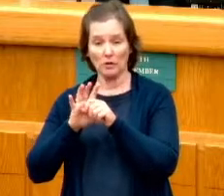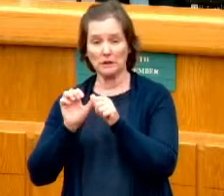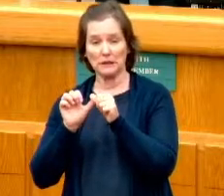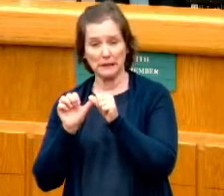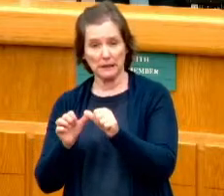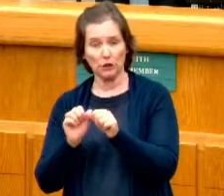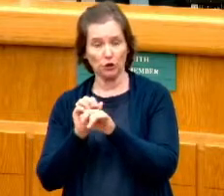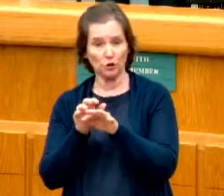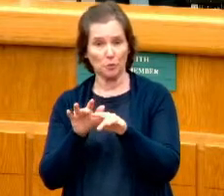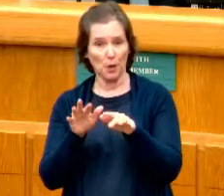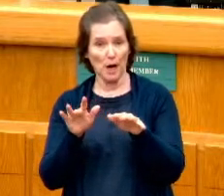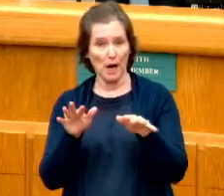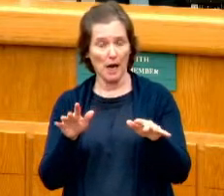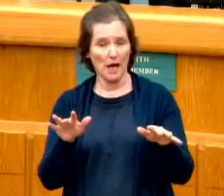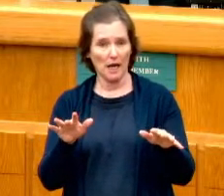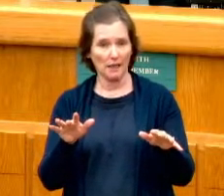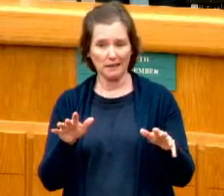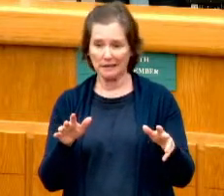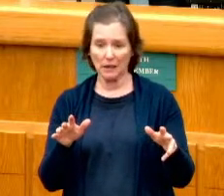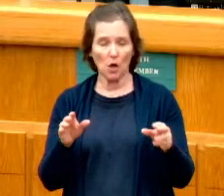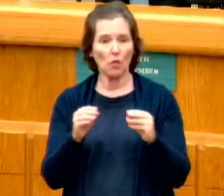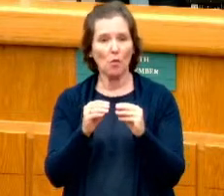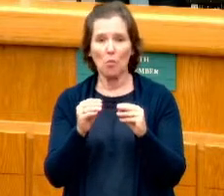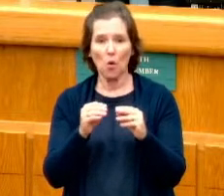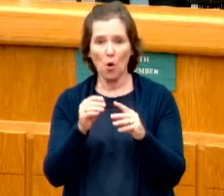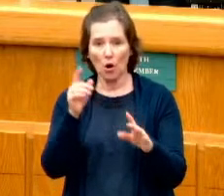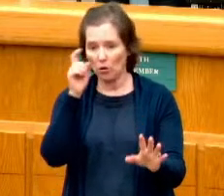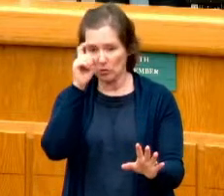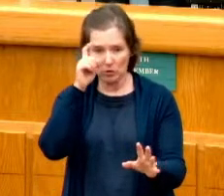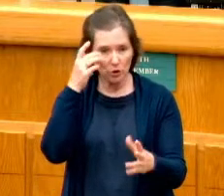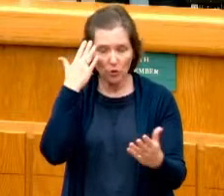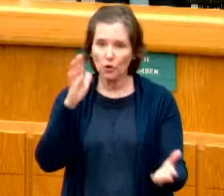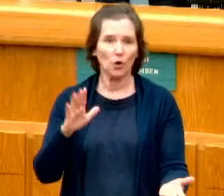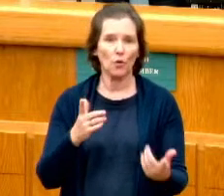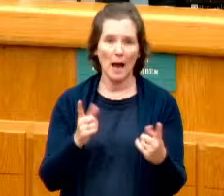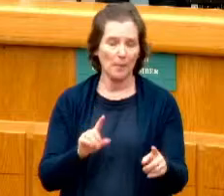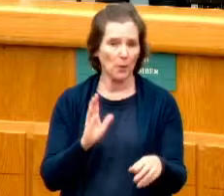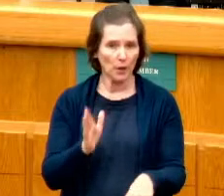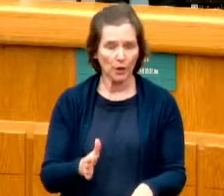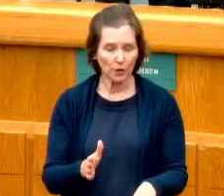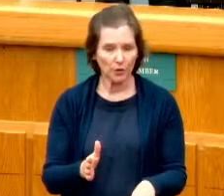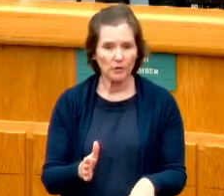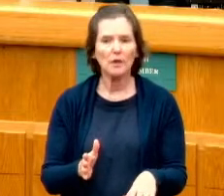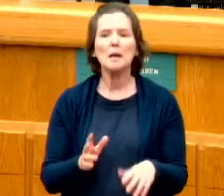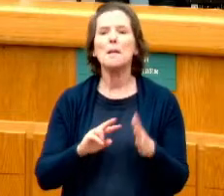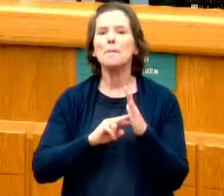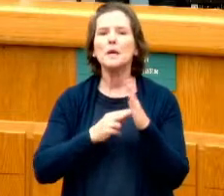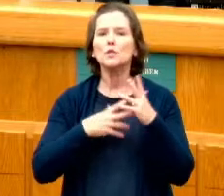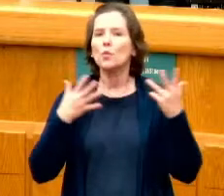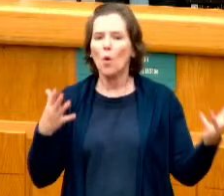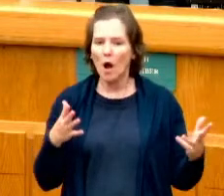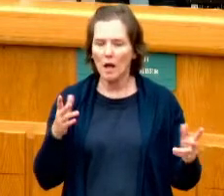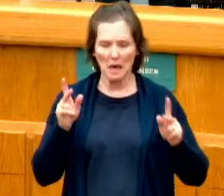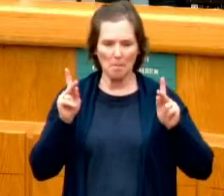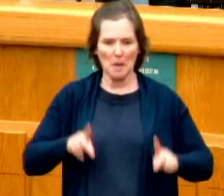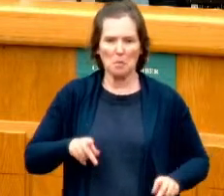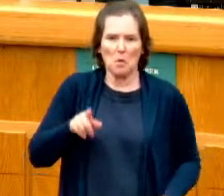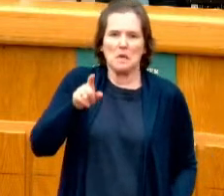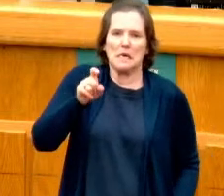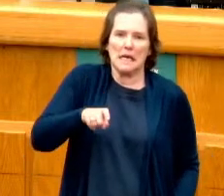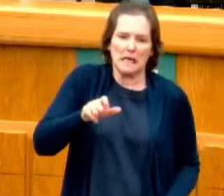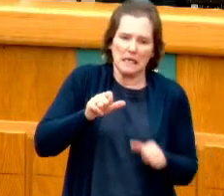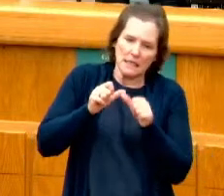Rigorous and increased compliance with public health mitigation strategies such as physical distancing, use of masks, hand hygiene,